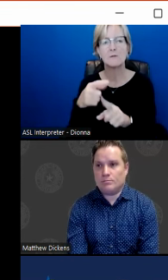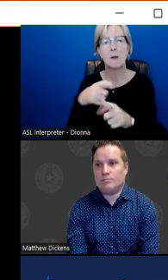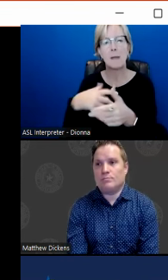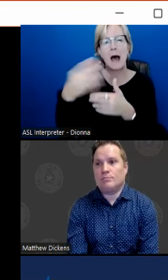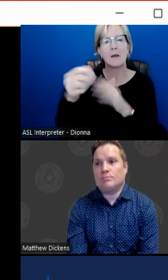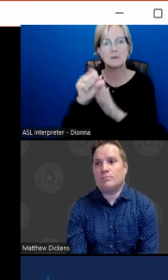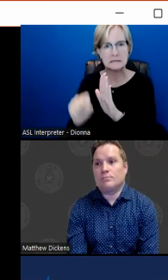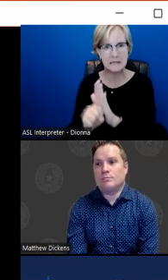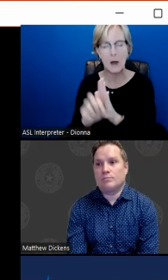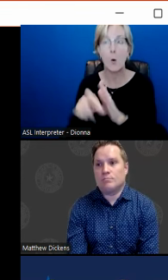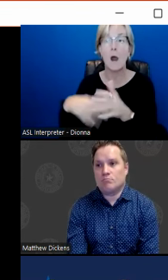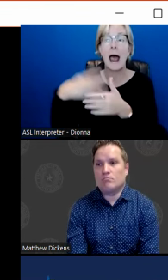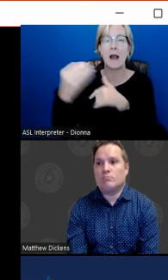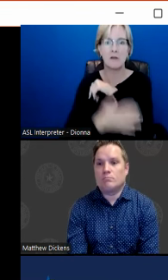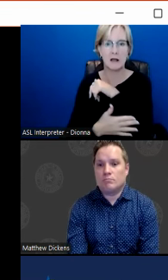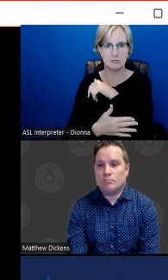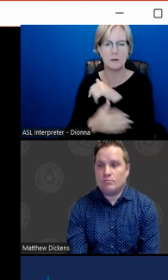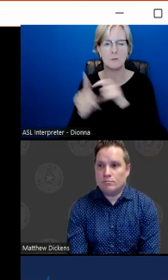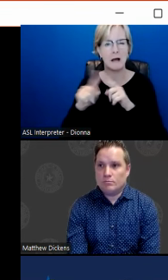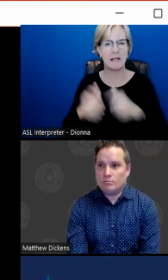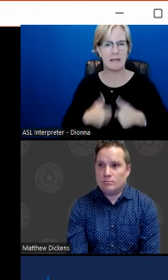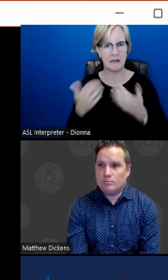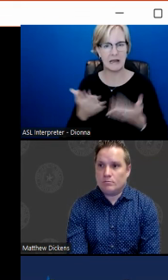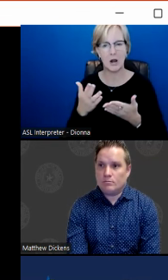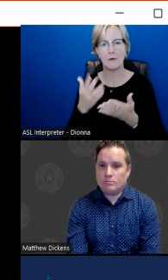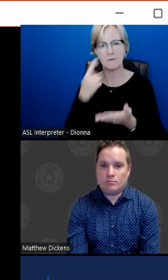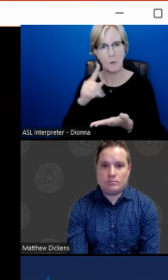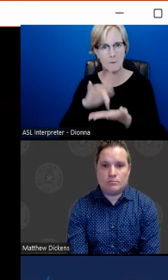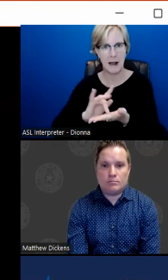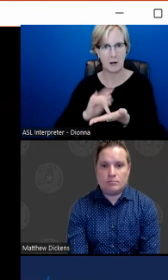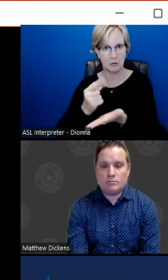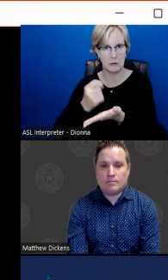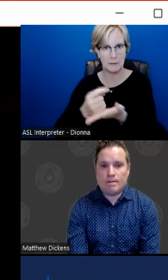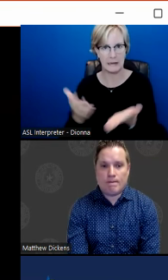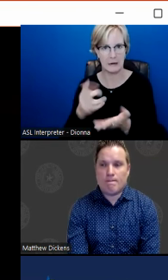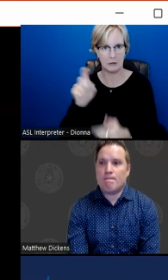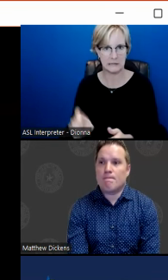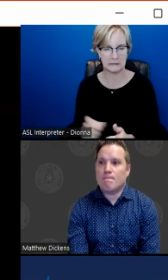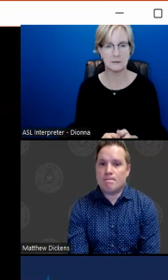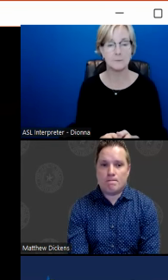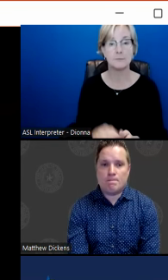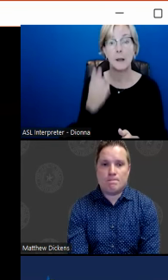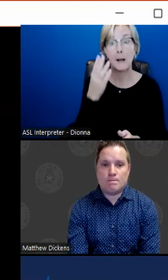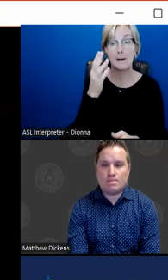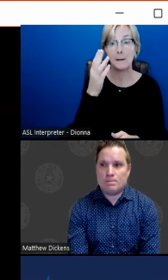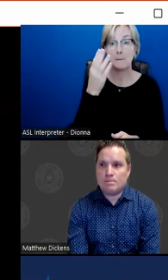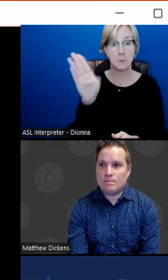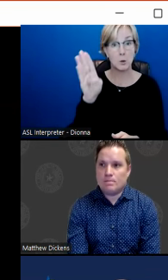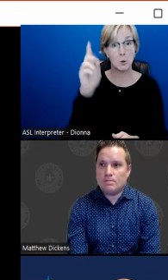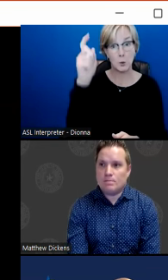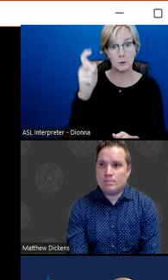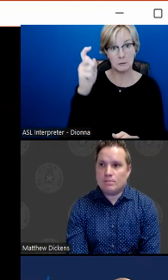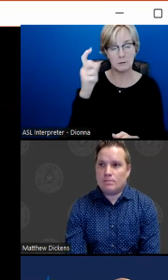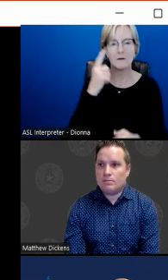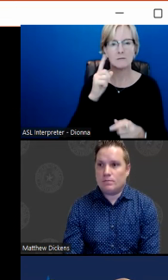or out of country resident and seeking medical treatment in Texas. Blue disabled parking placards are issued